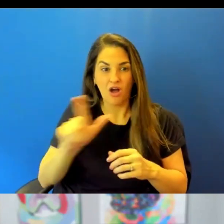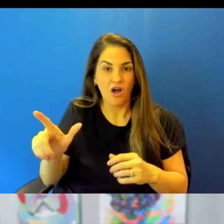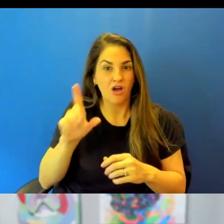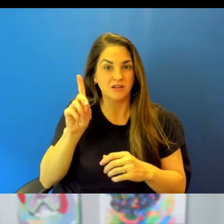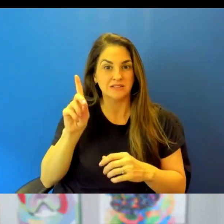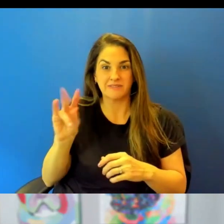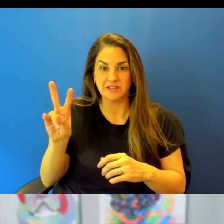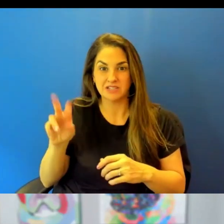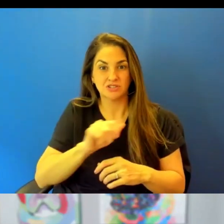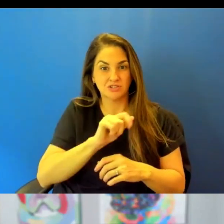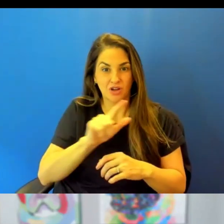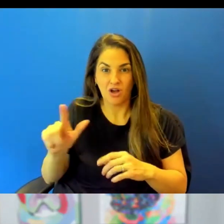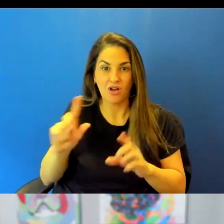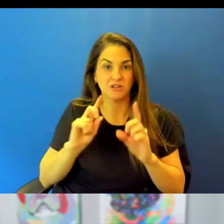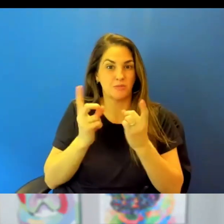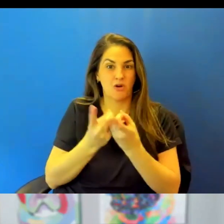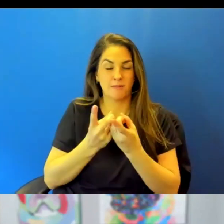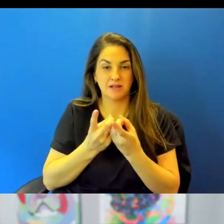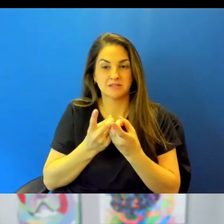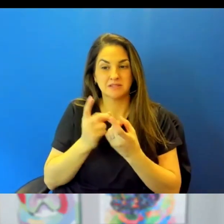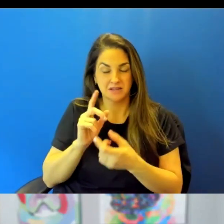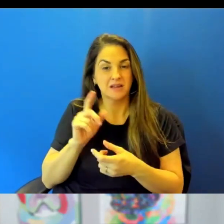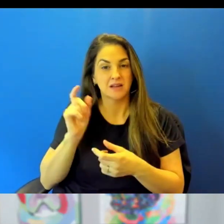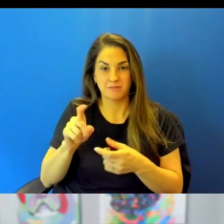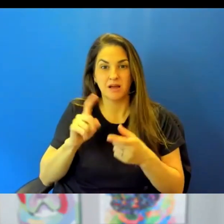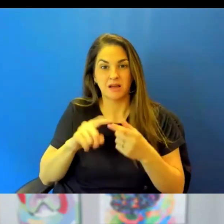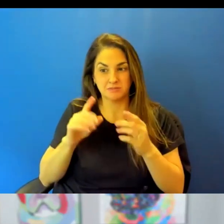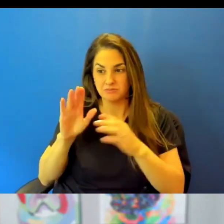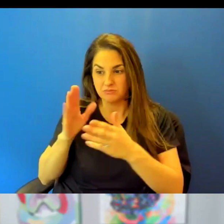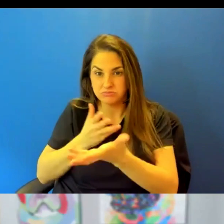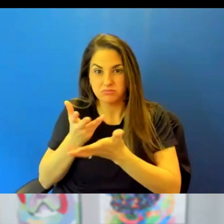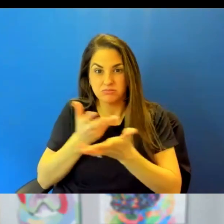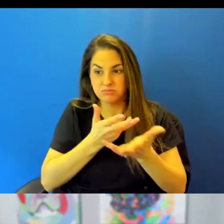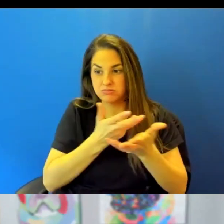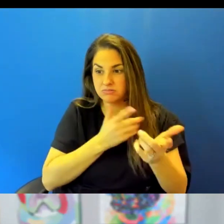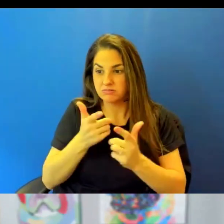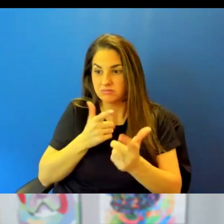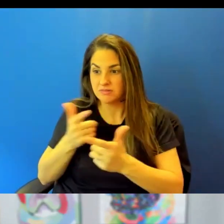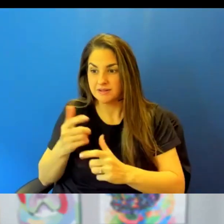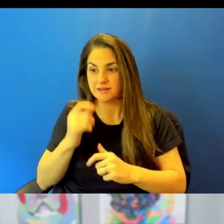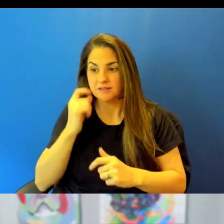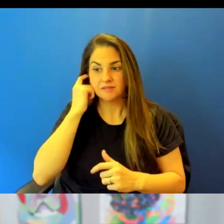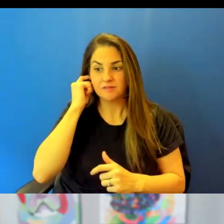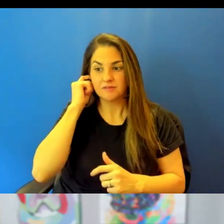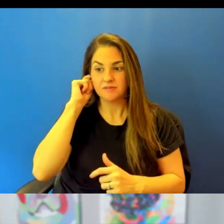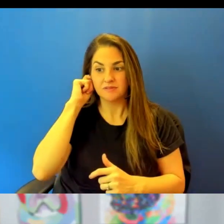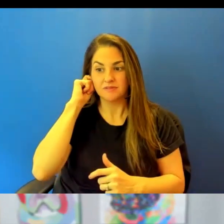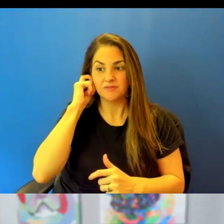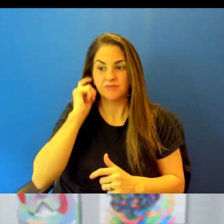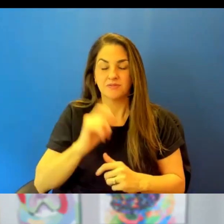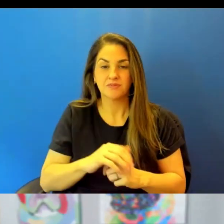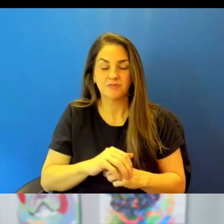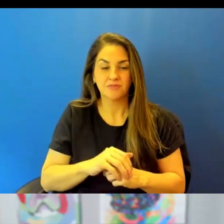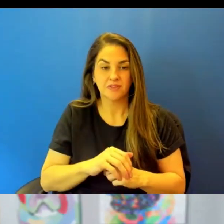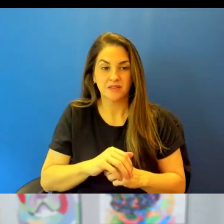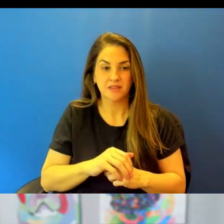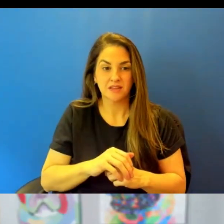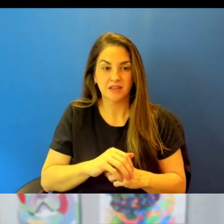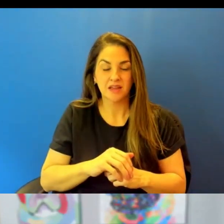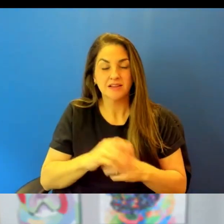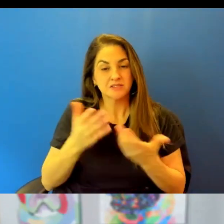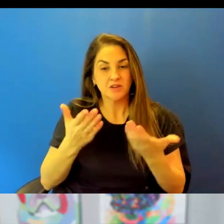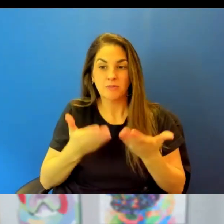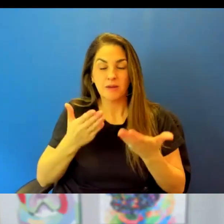divisions and departments. And so what I would say to executive leadership, like academic deans or VPs